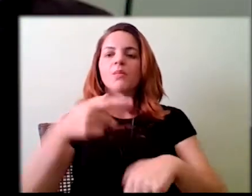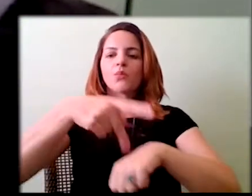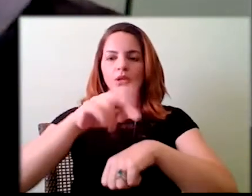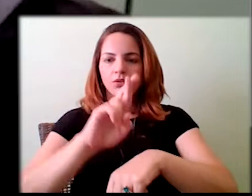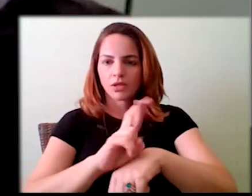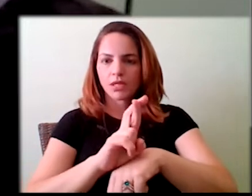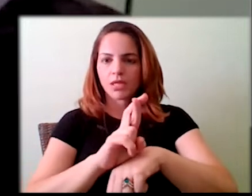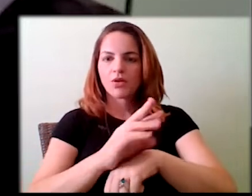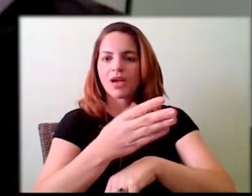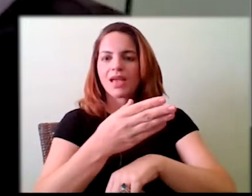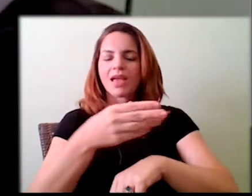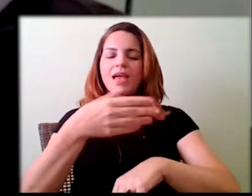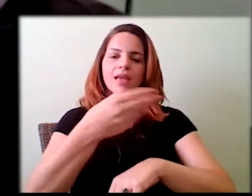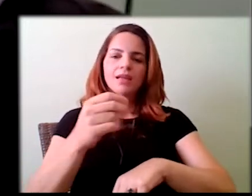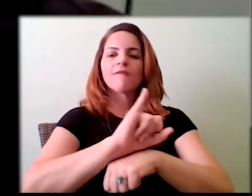Virgin Islands.